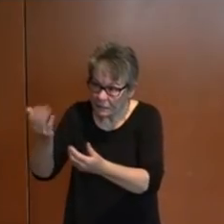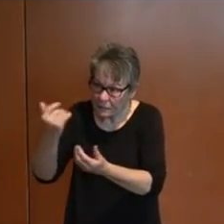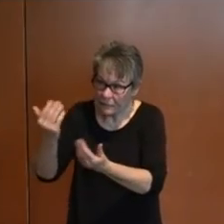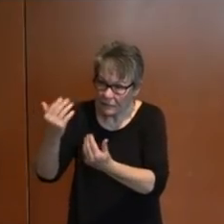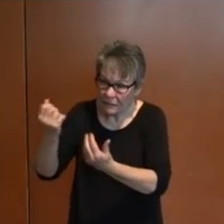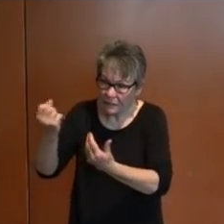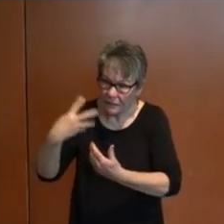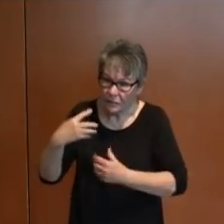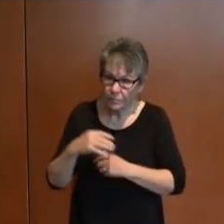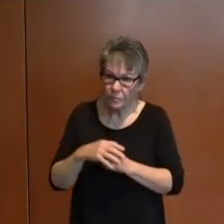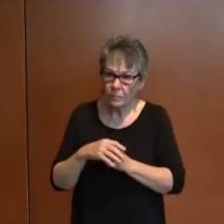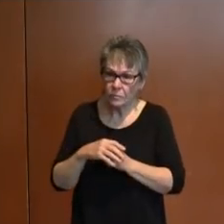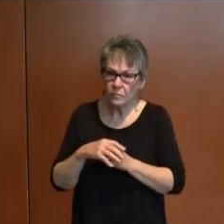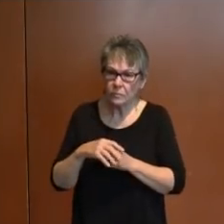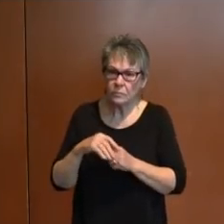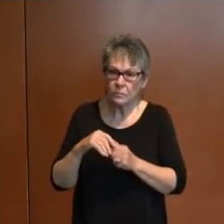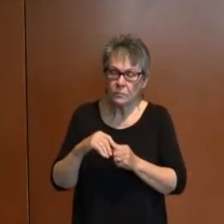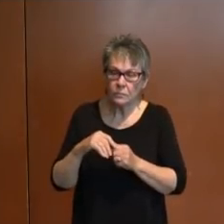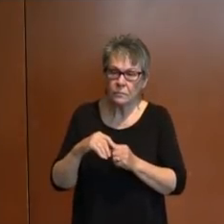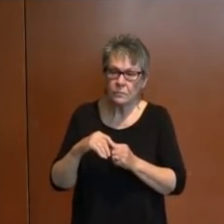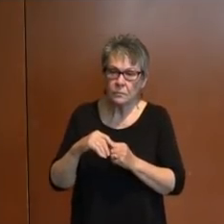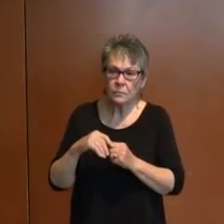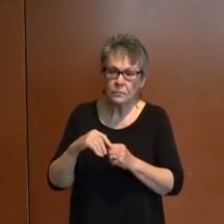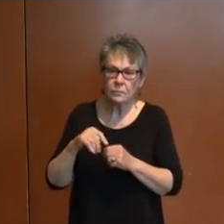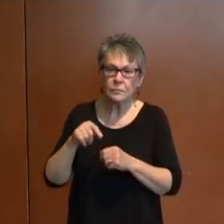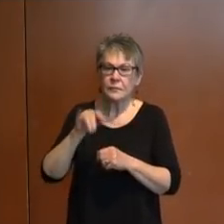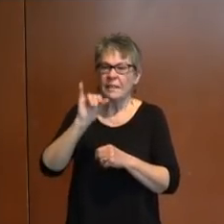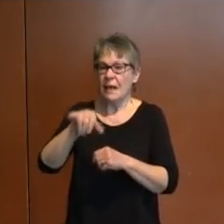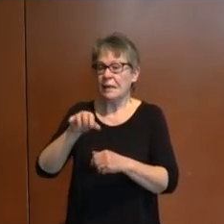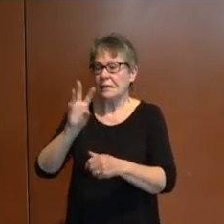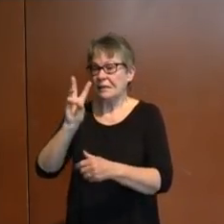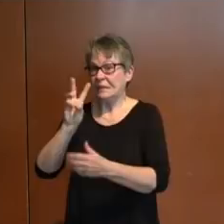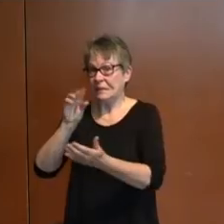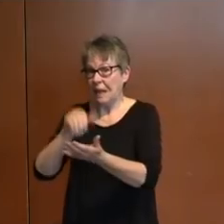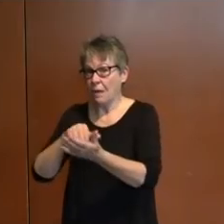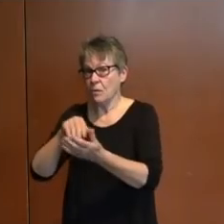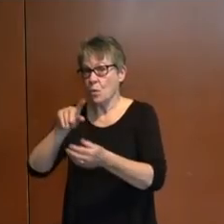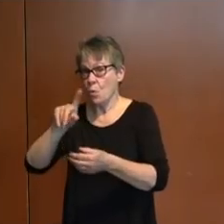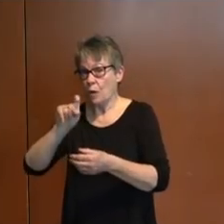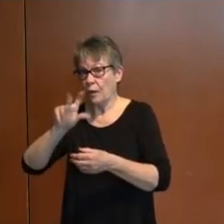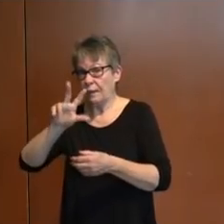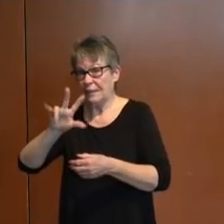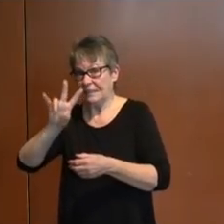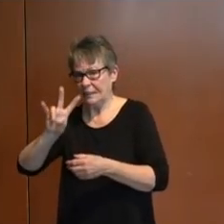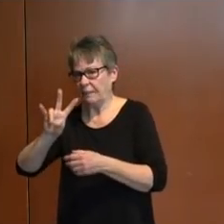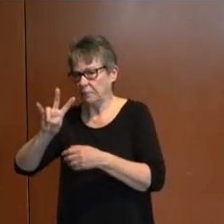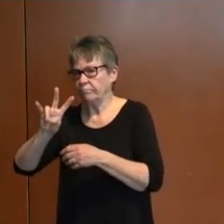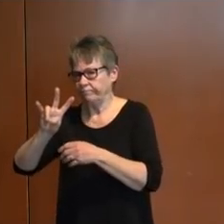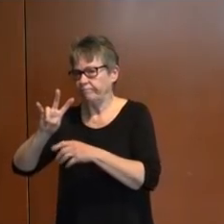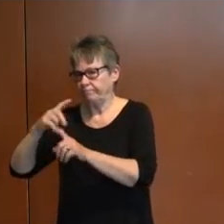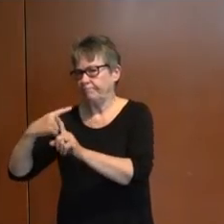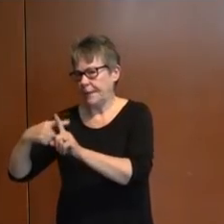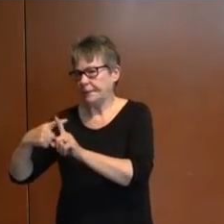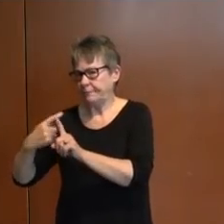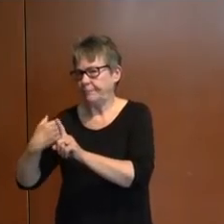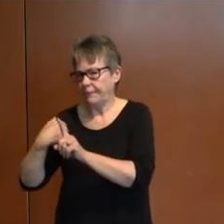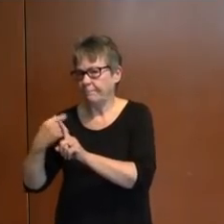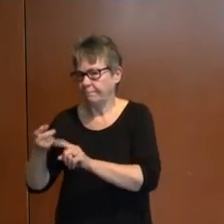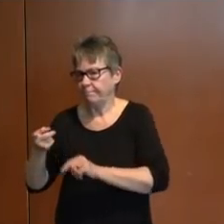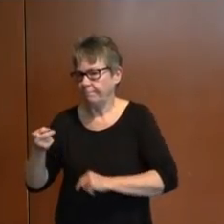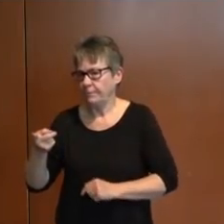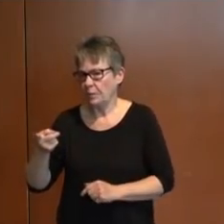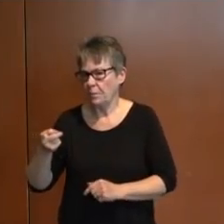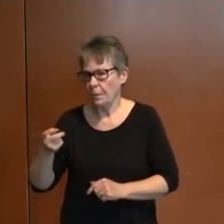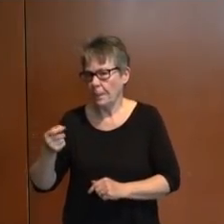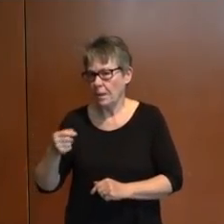6,137 tested positive, for an overall positivity rate of 31.7%. And that's